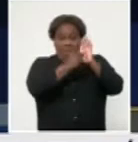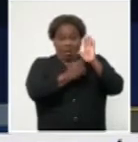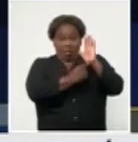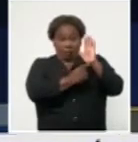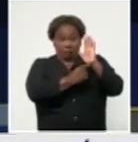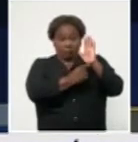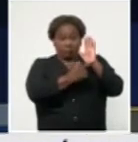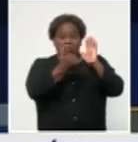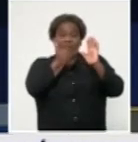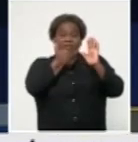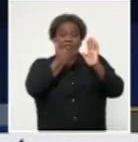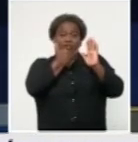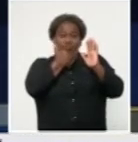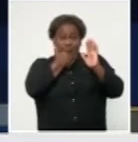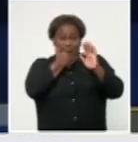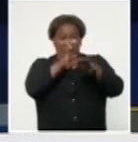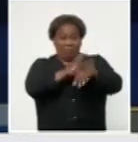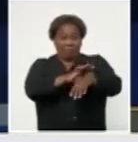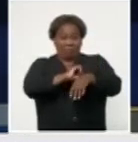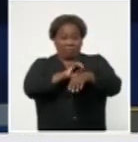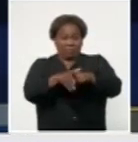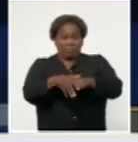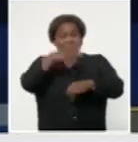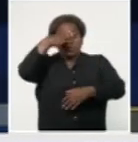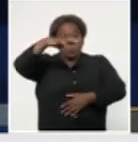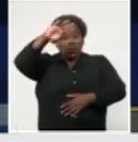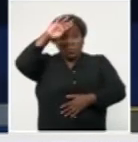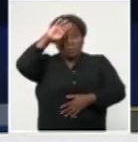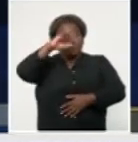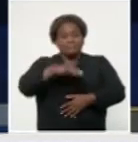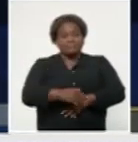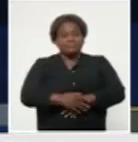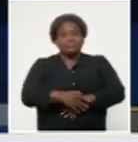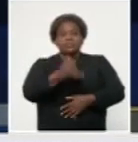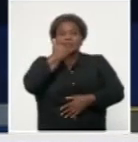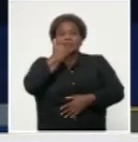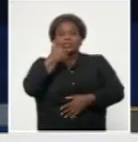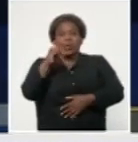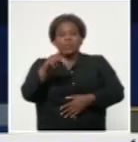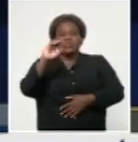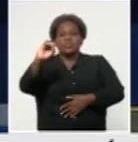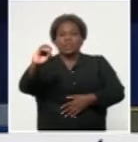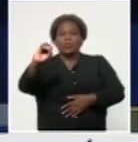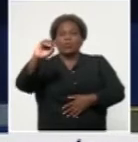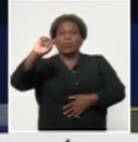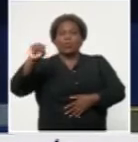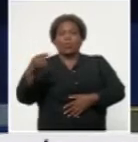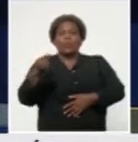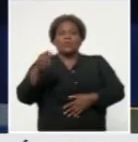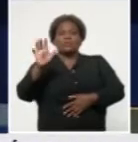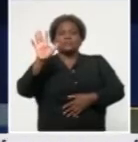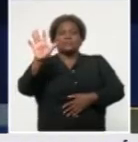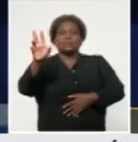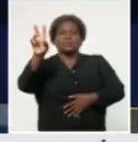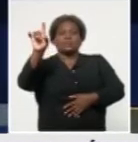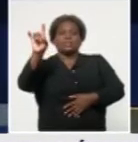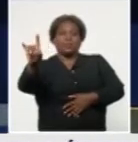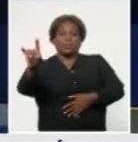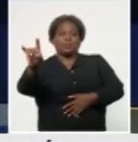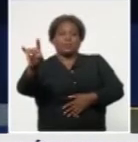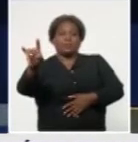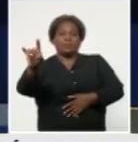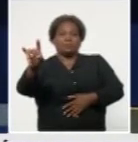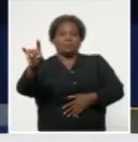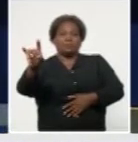of 50.4%, which is why Cuba fulfills the prerequisite of incidence rate for the